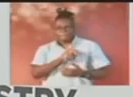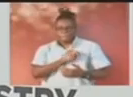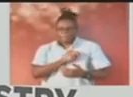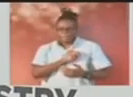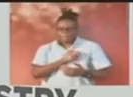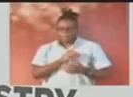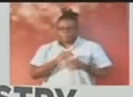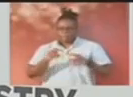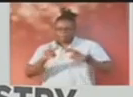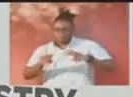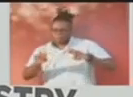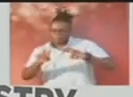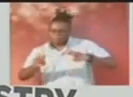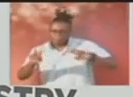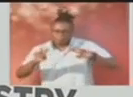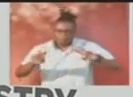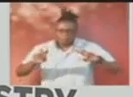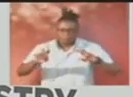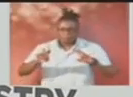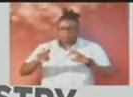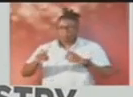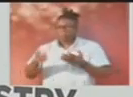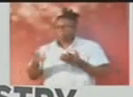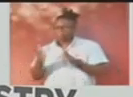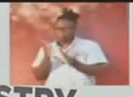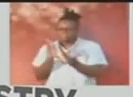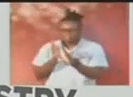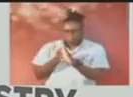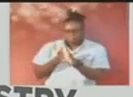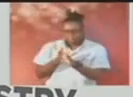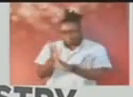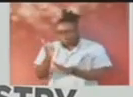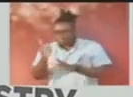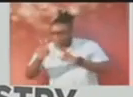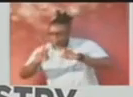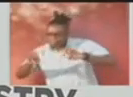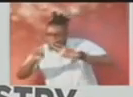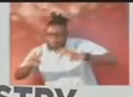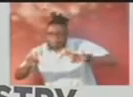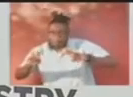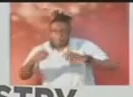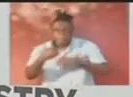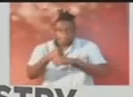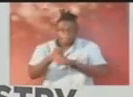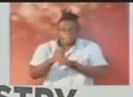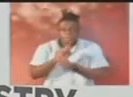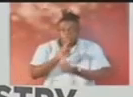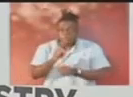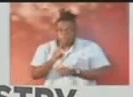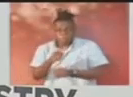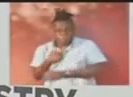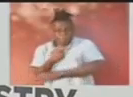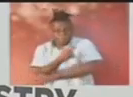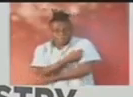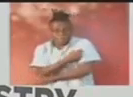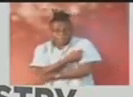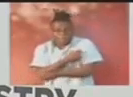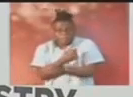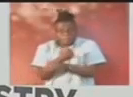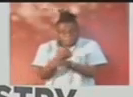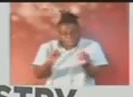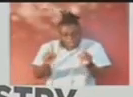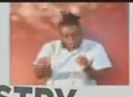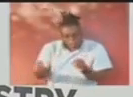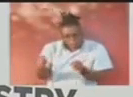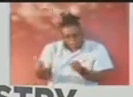of experts that provide independent guidance on vaccine safety issues of potential importance